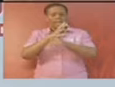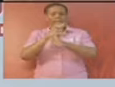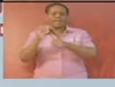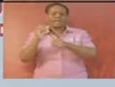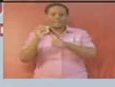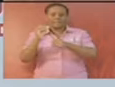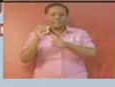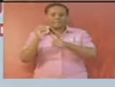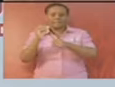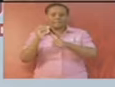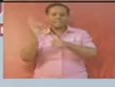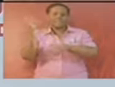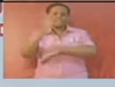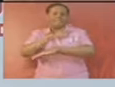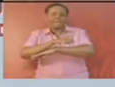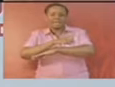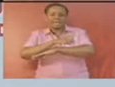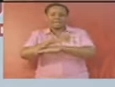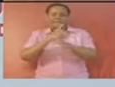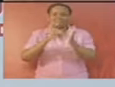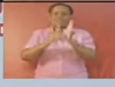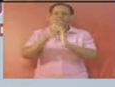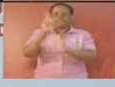and Christmas.